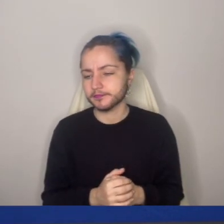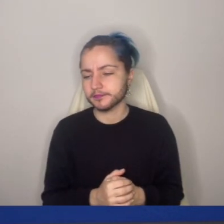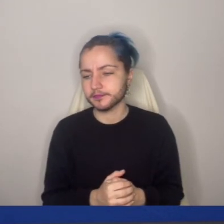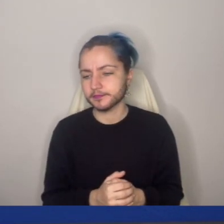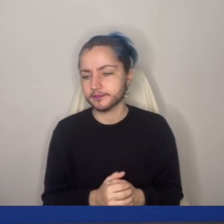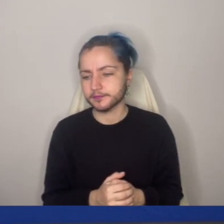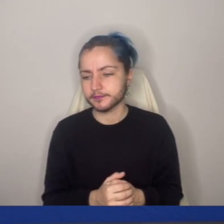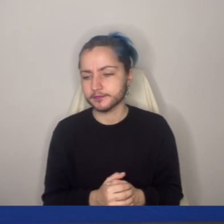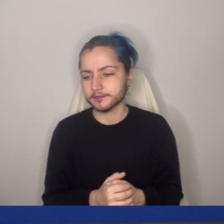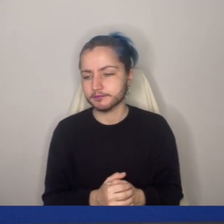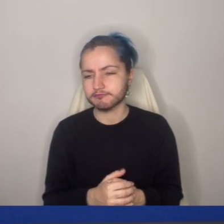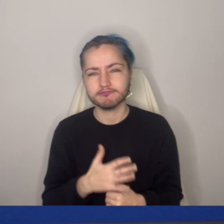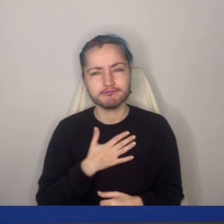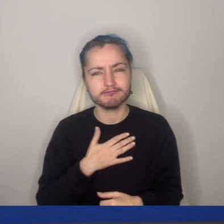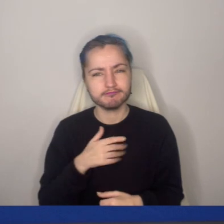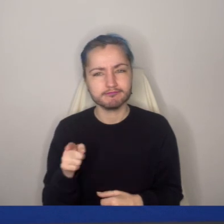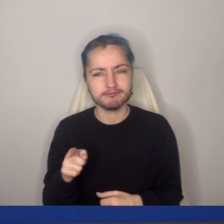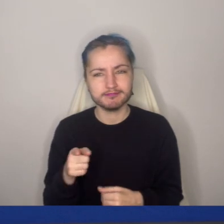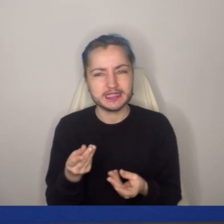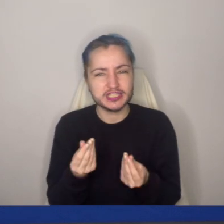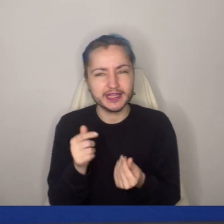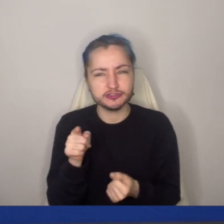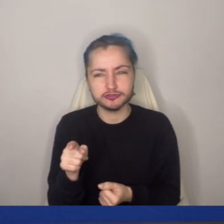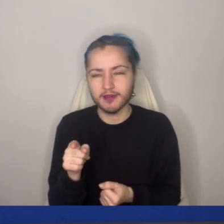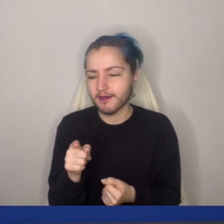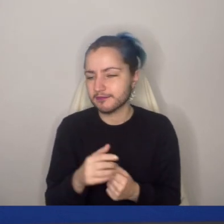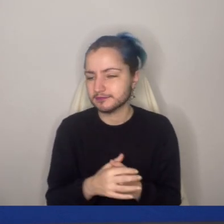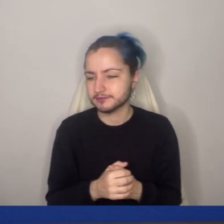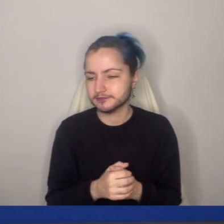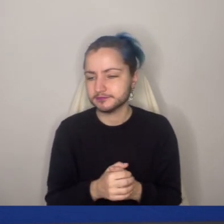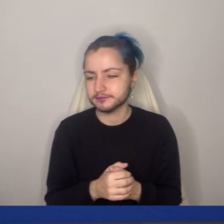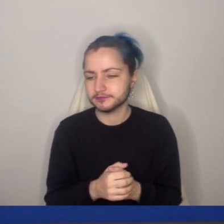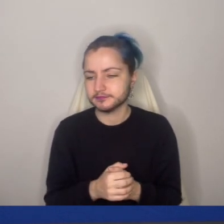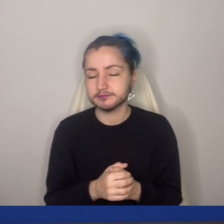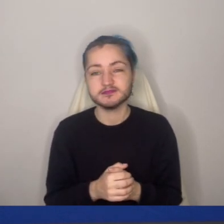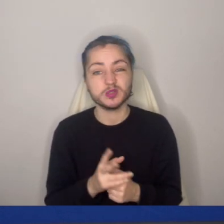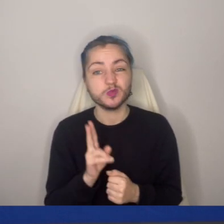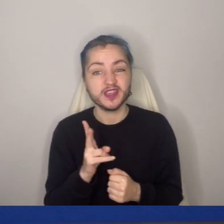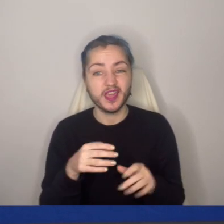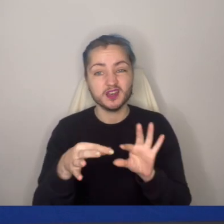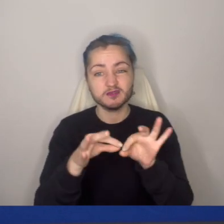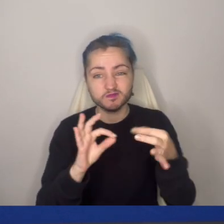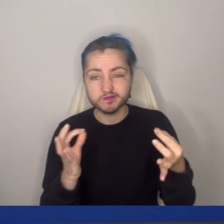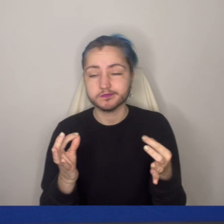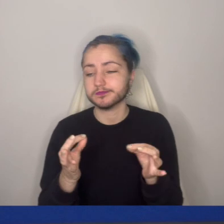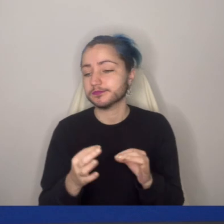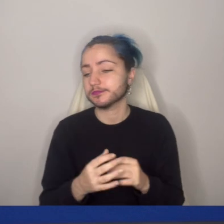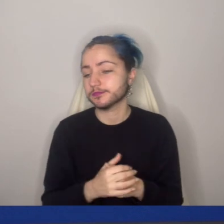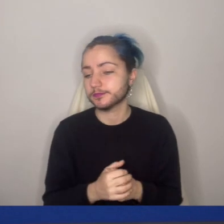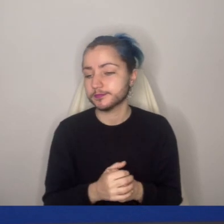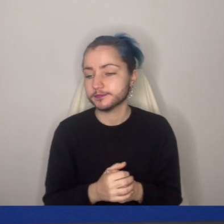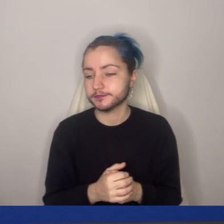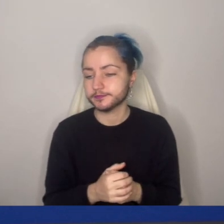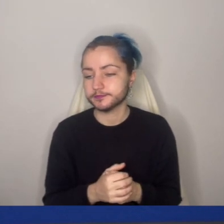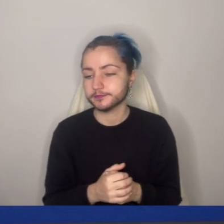Cut some here. I like this texture here. And again, I'm just going to cut that out around